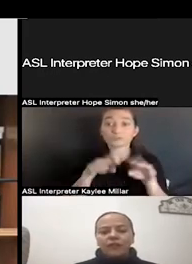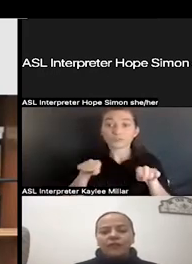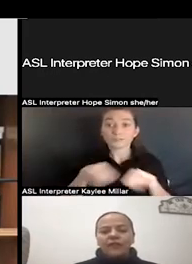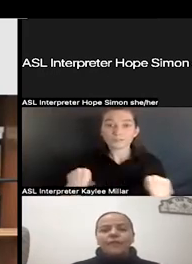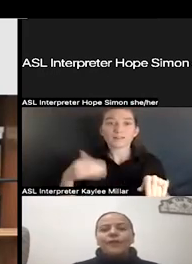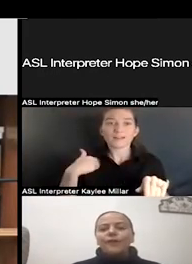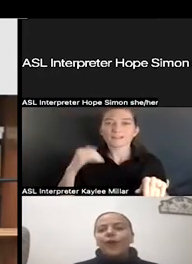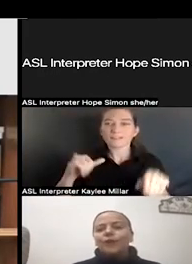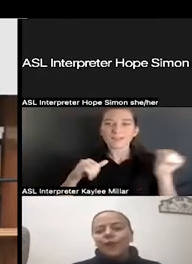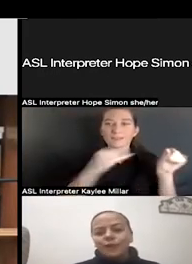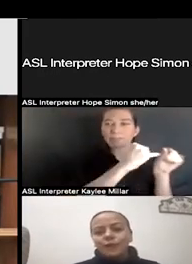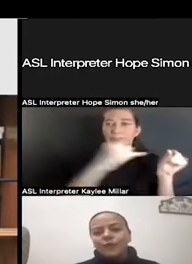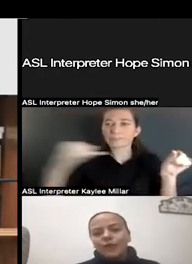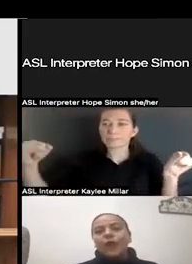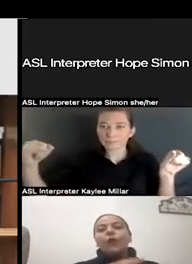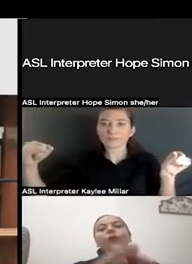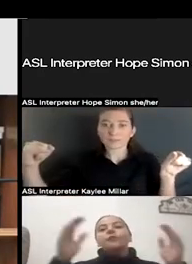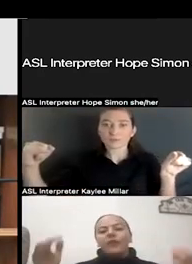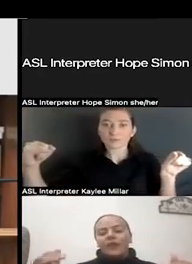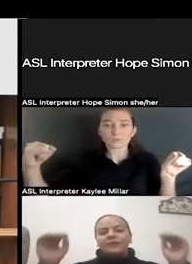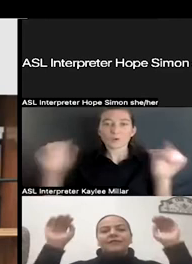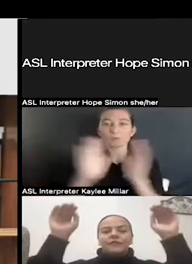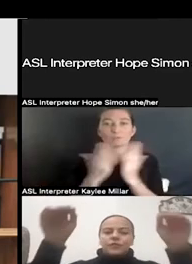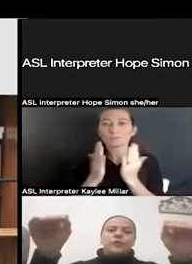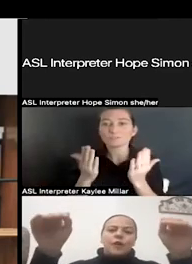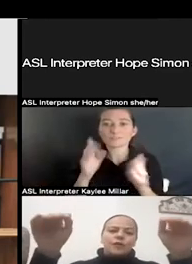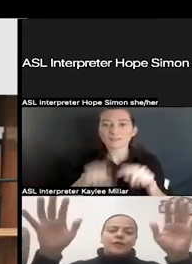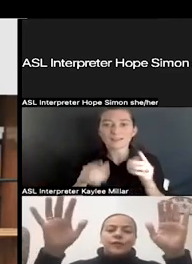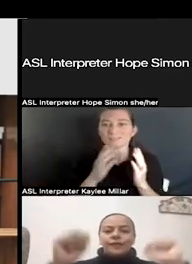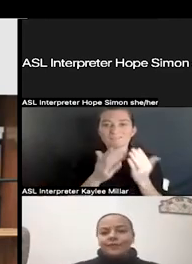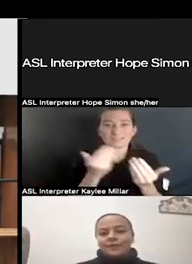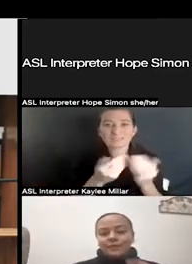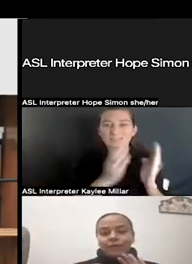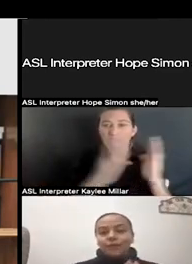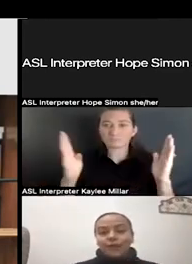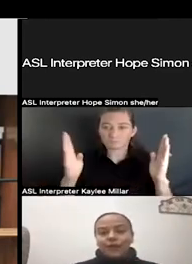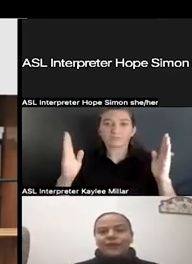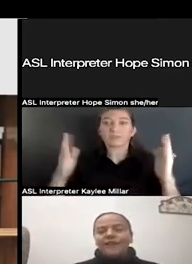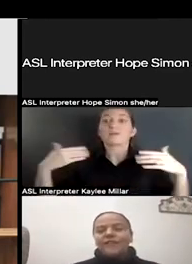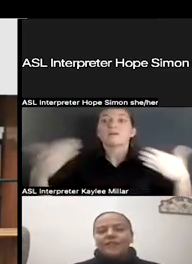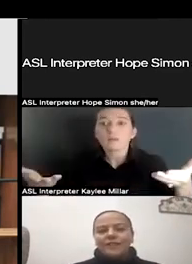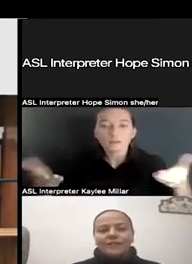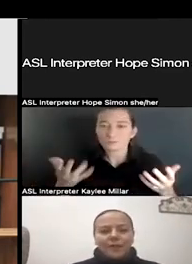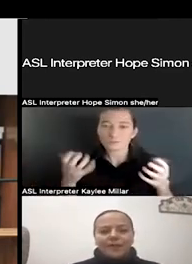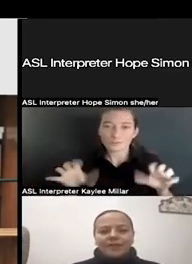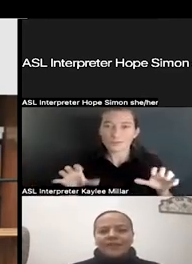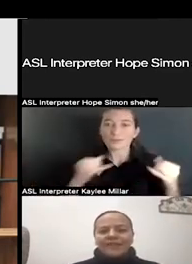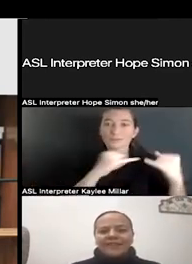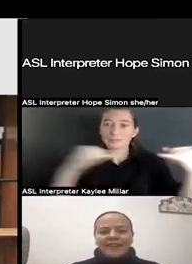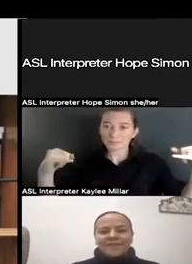out. We were also able to secure the whole bookcase to the wall so it doesn't tip too far if that does